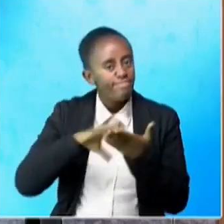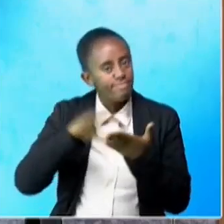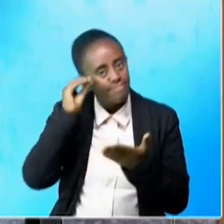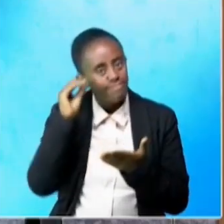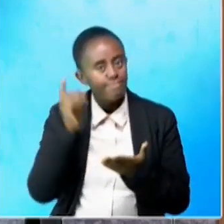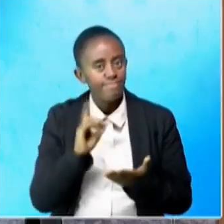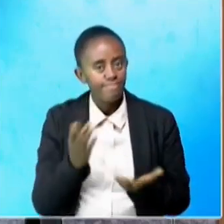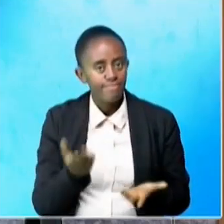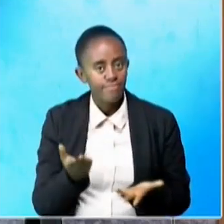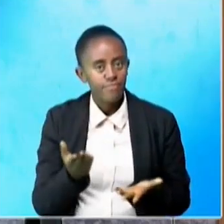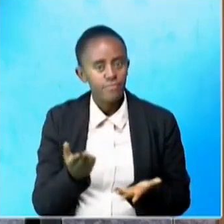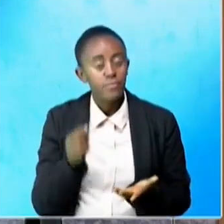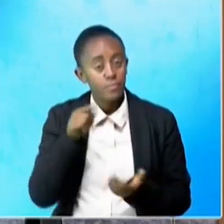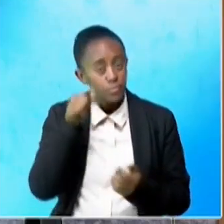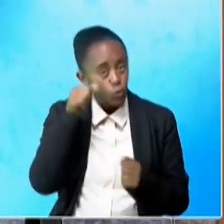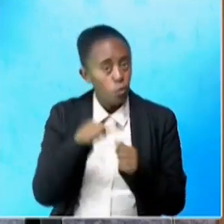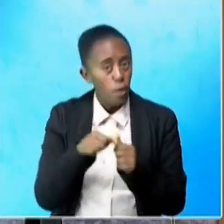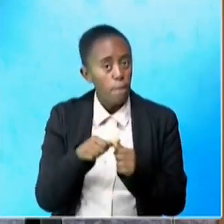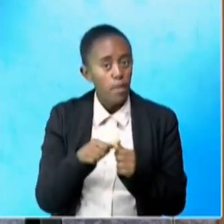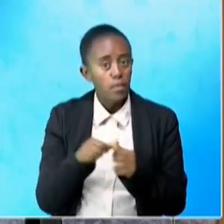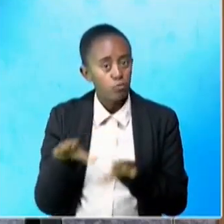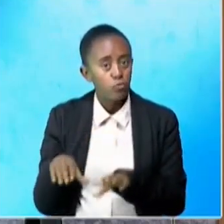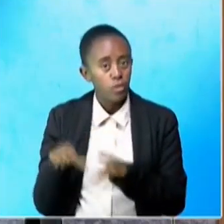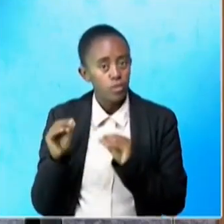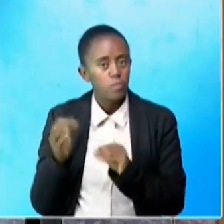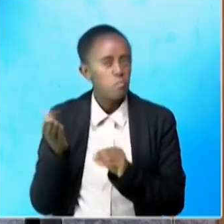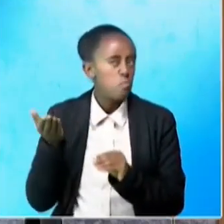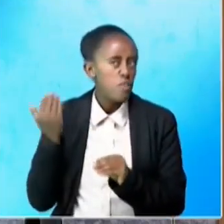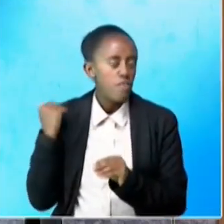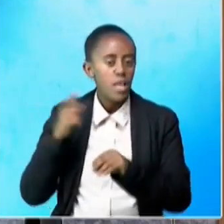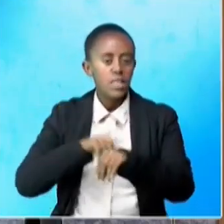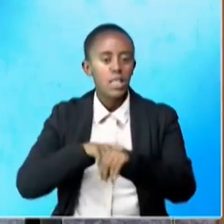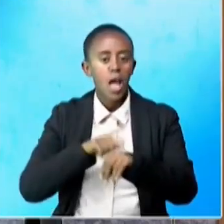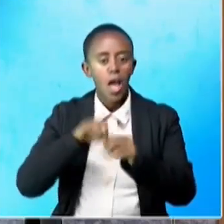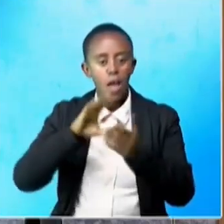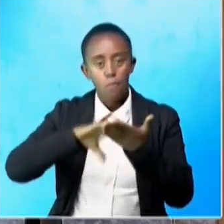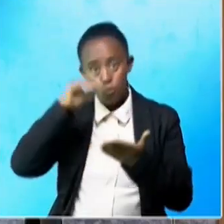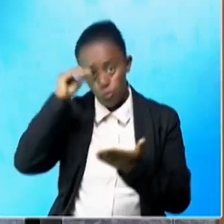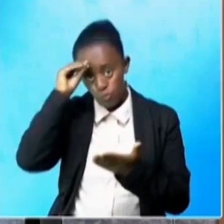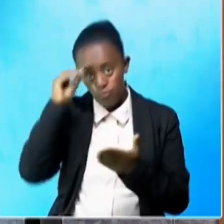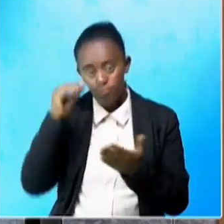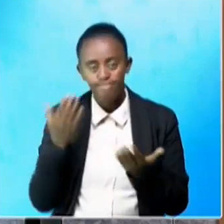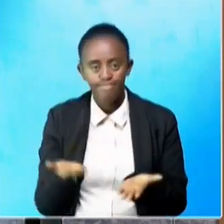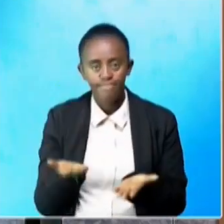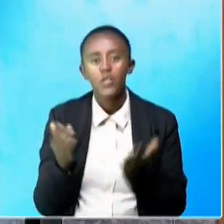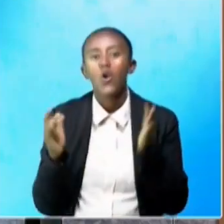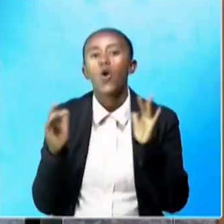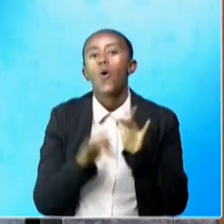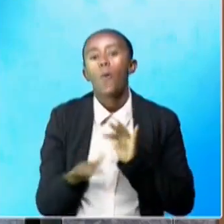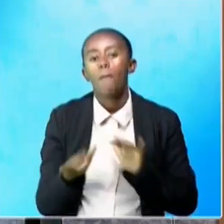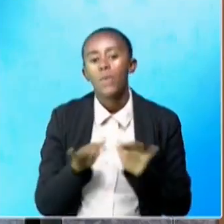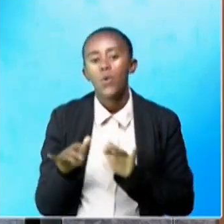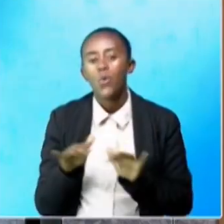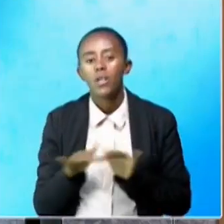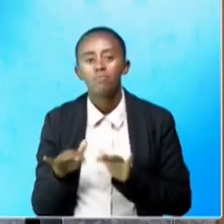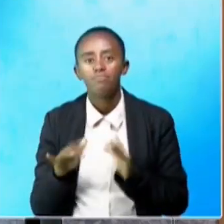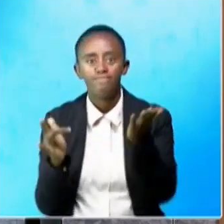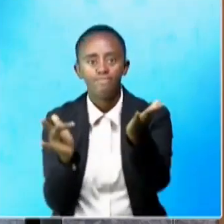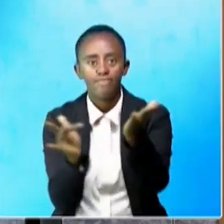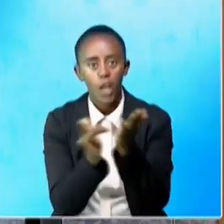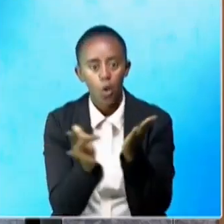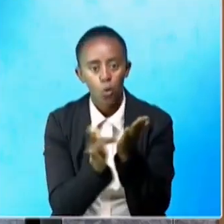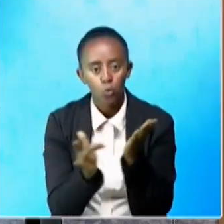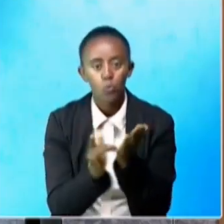students. You remember, students, in the previous time we learned about computer technology. Some of